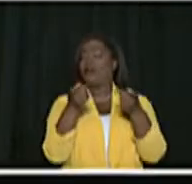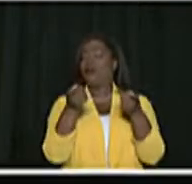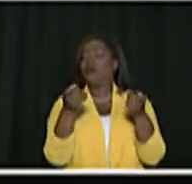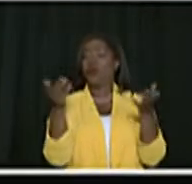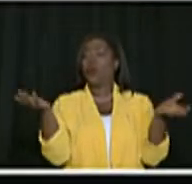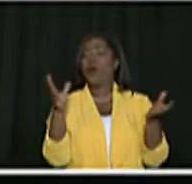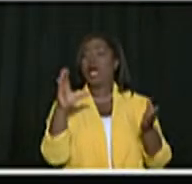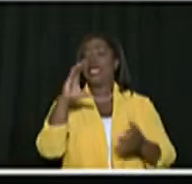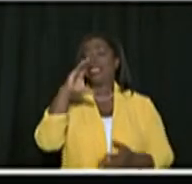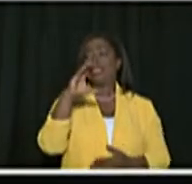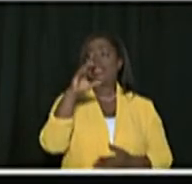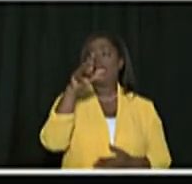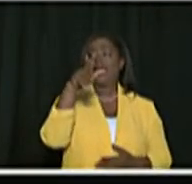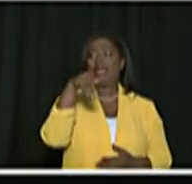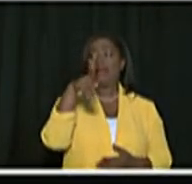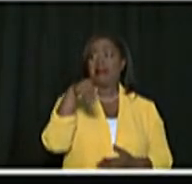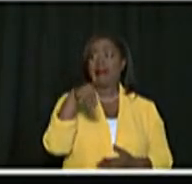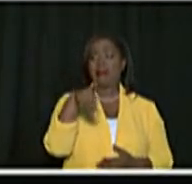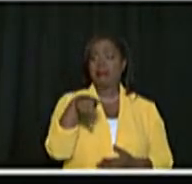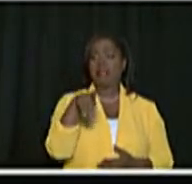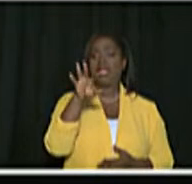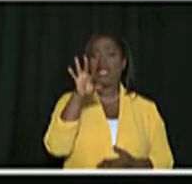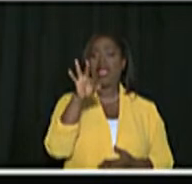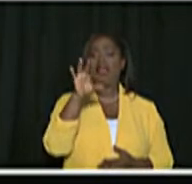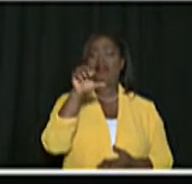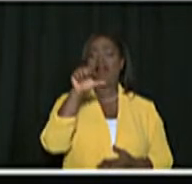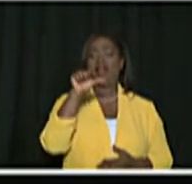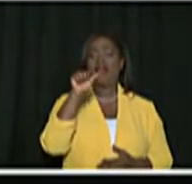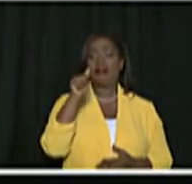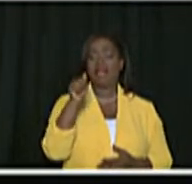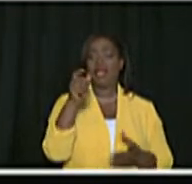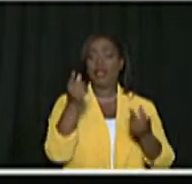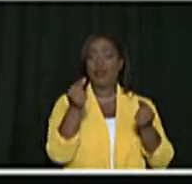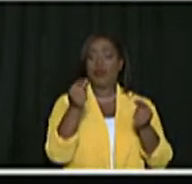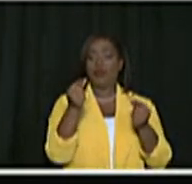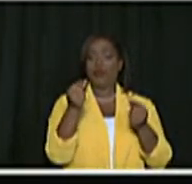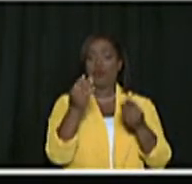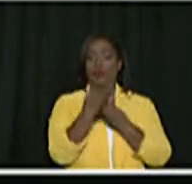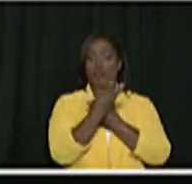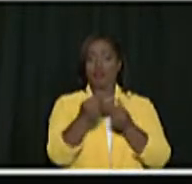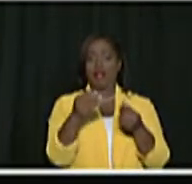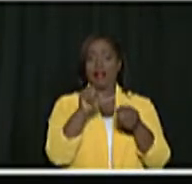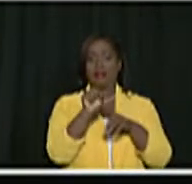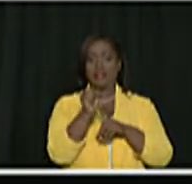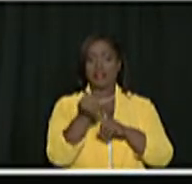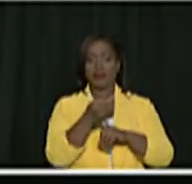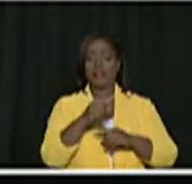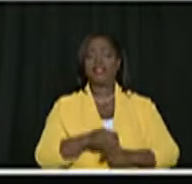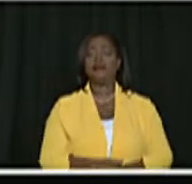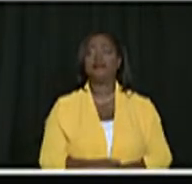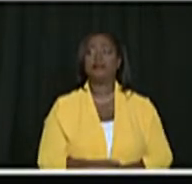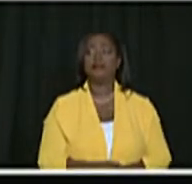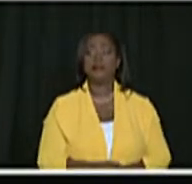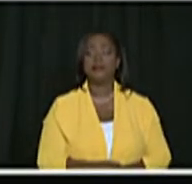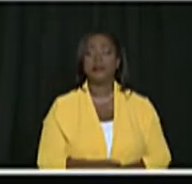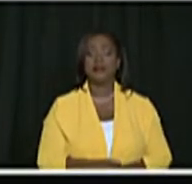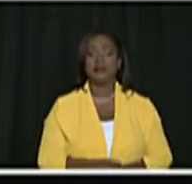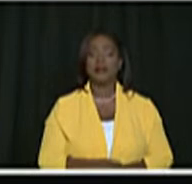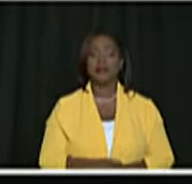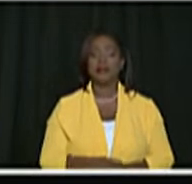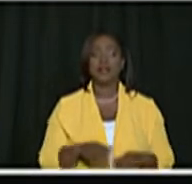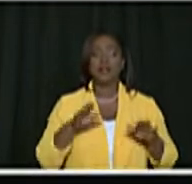Thank you, Dervon. I think the issue of children exhibiting, I prefer to put it like that,